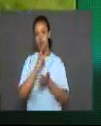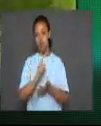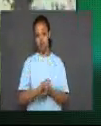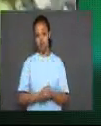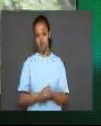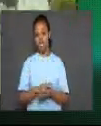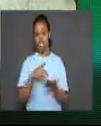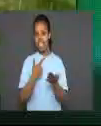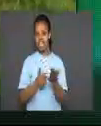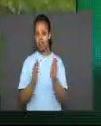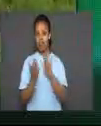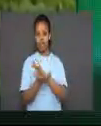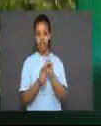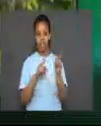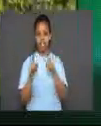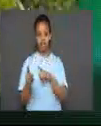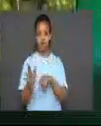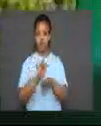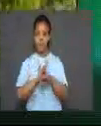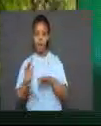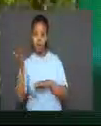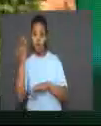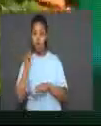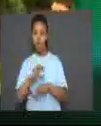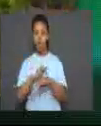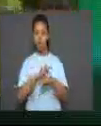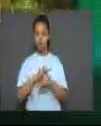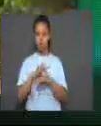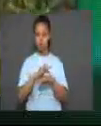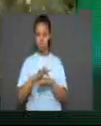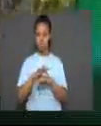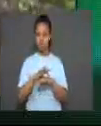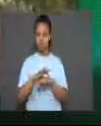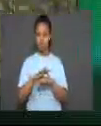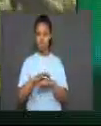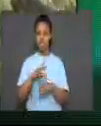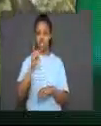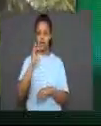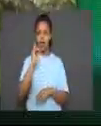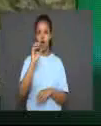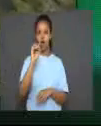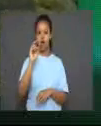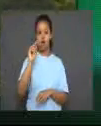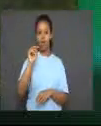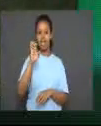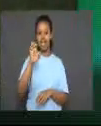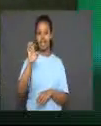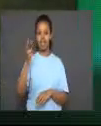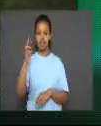The conditions on bare ground favor pioneer plant